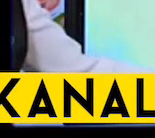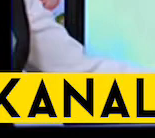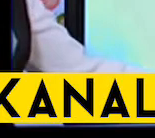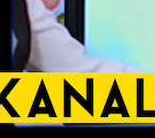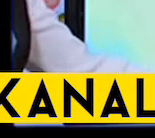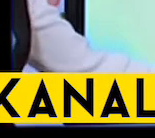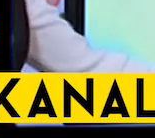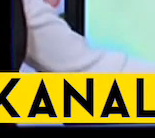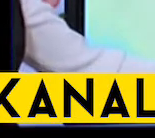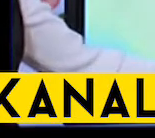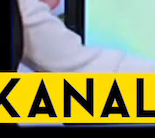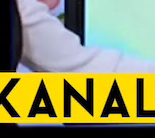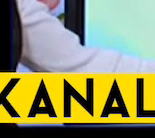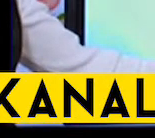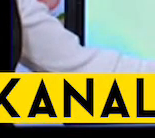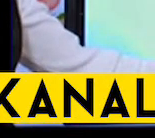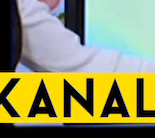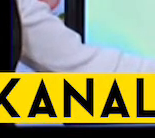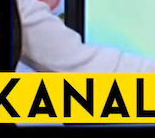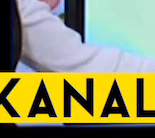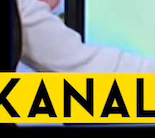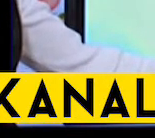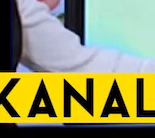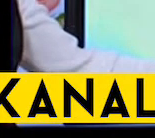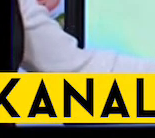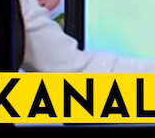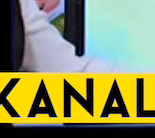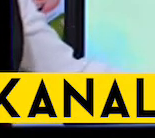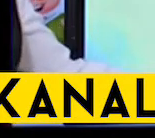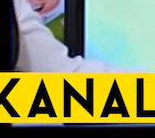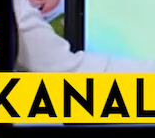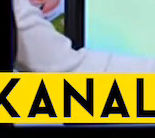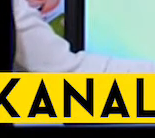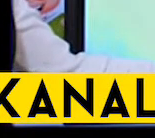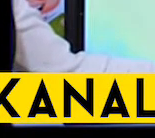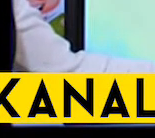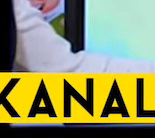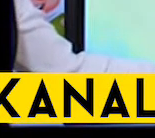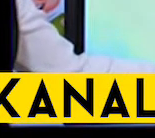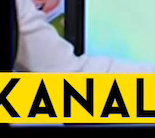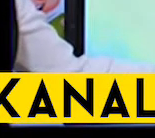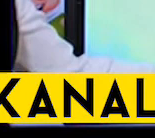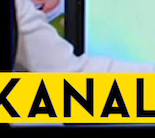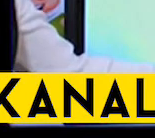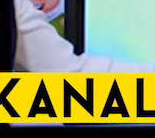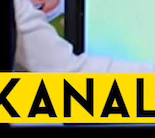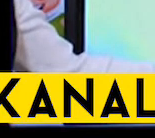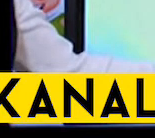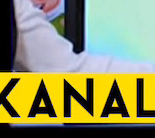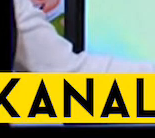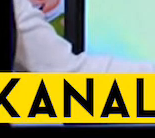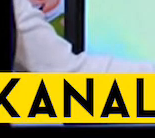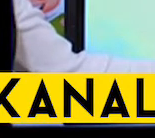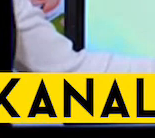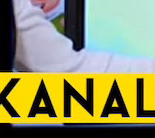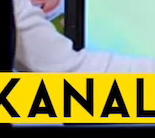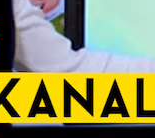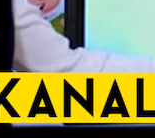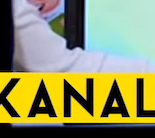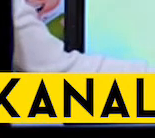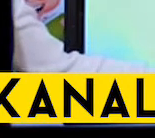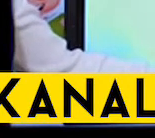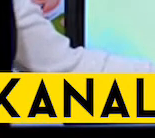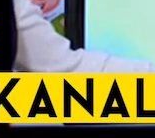adverb beautifully, and it gives us information how the dancer performed his